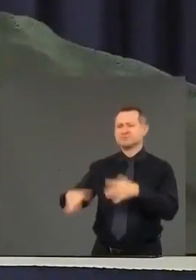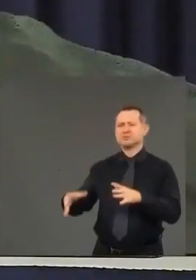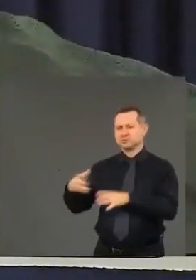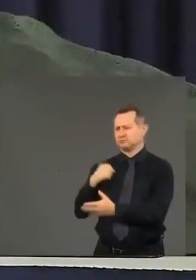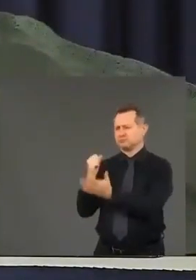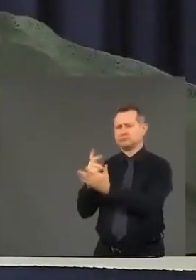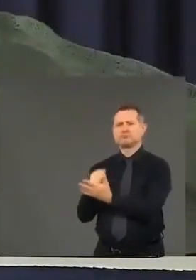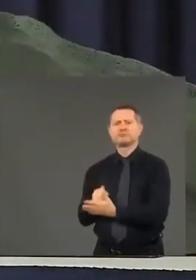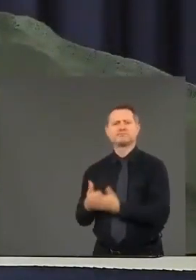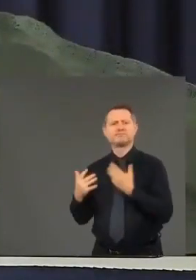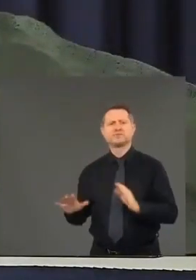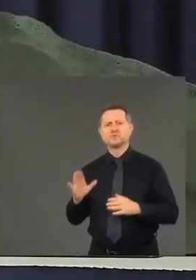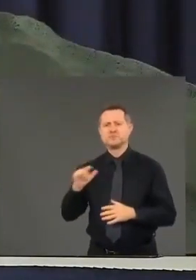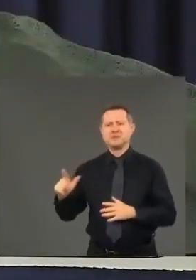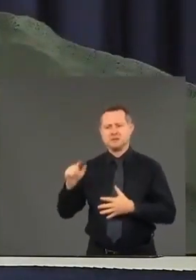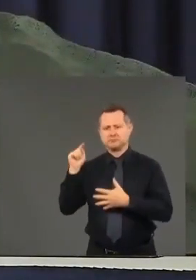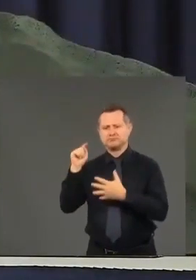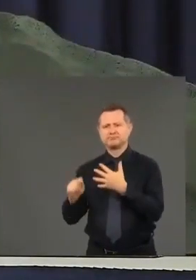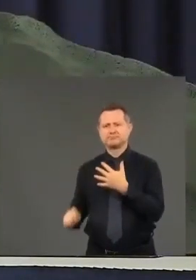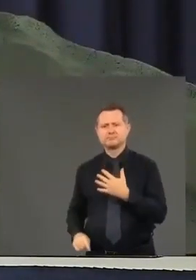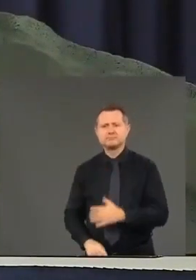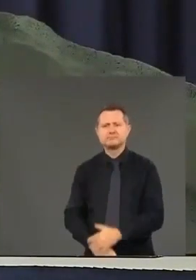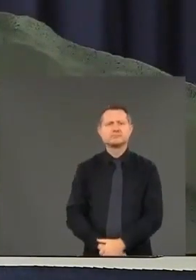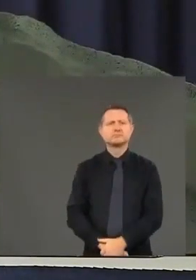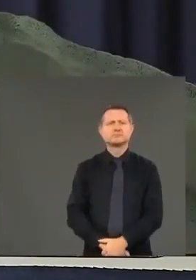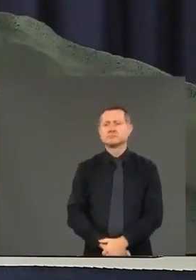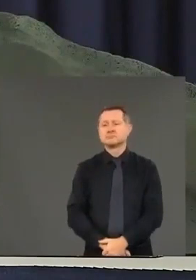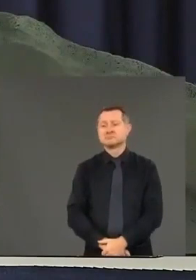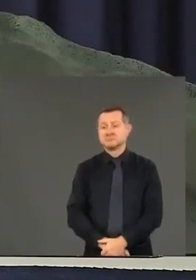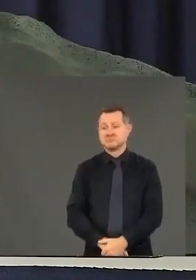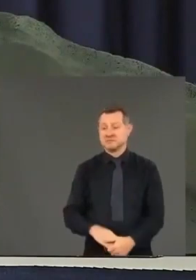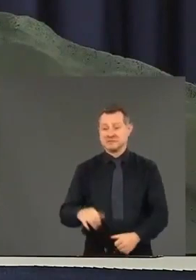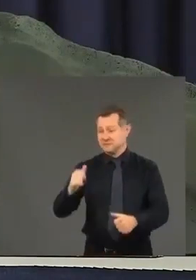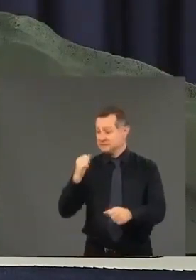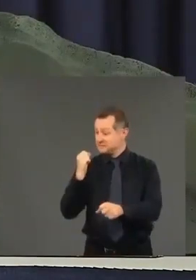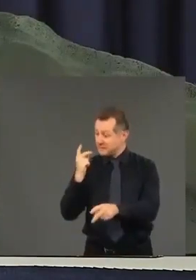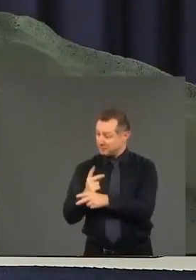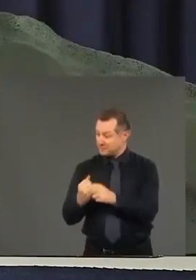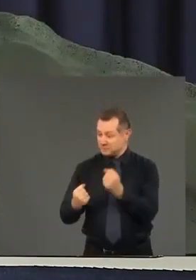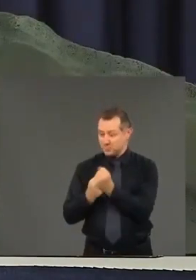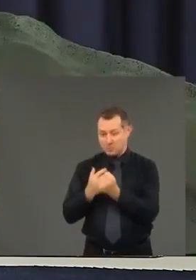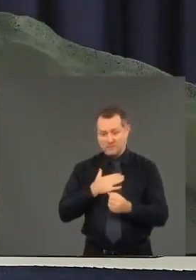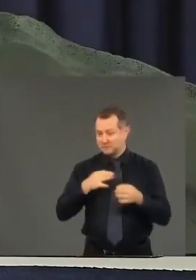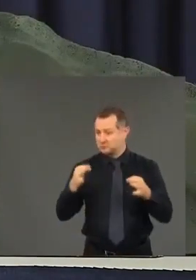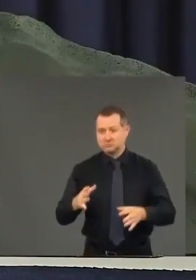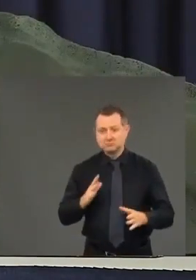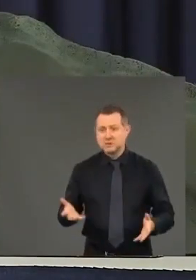bills, and they didn't want to roll back any executive order. If they did, they would have, right?